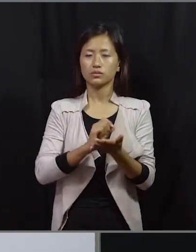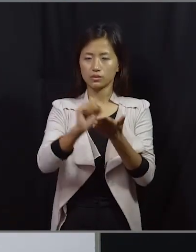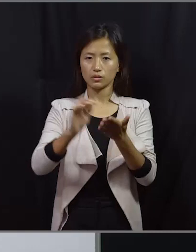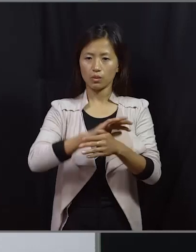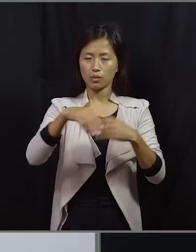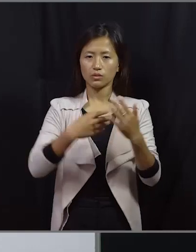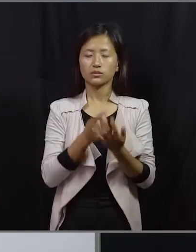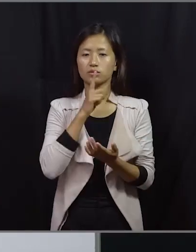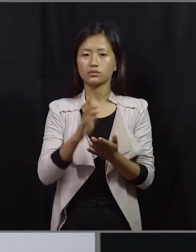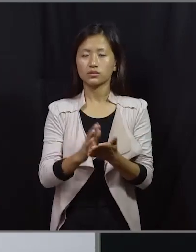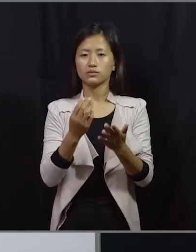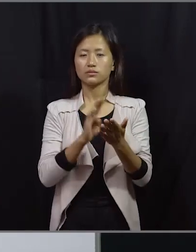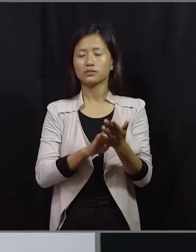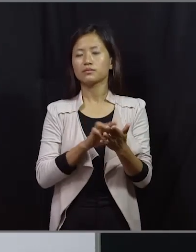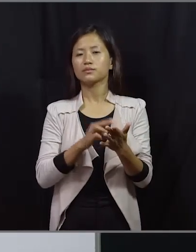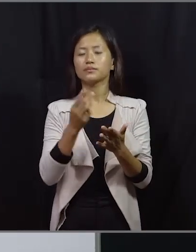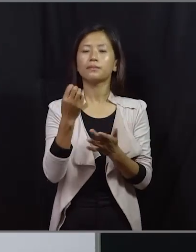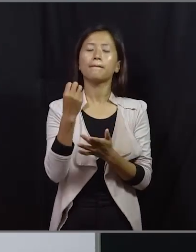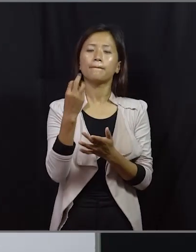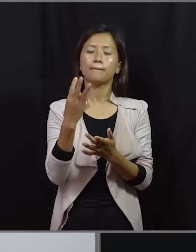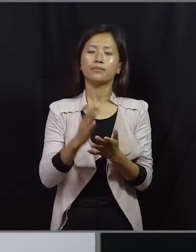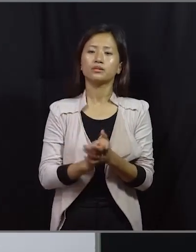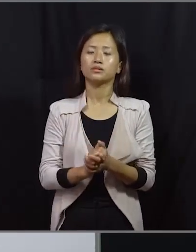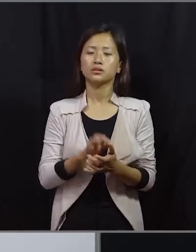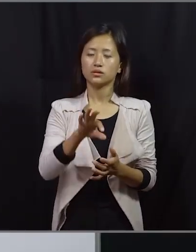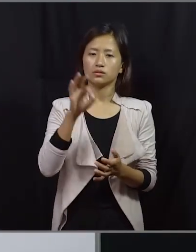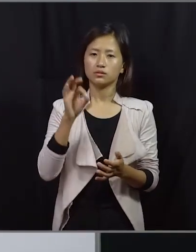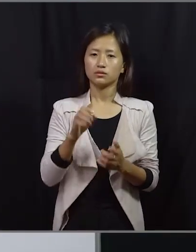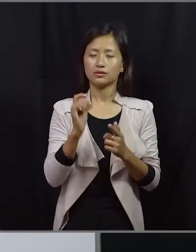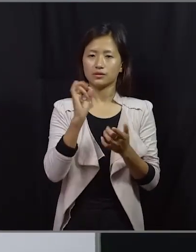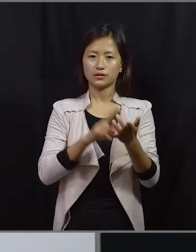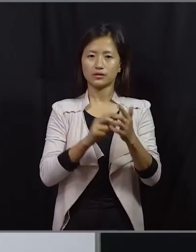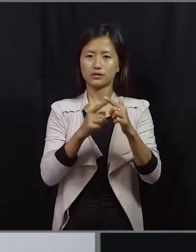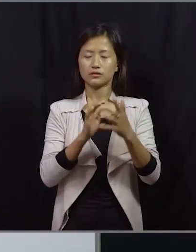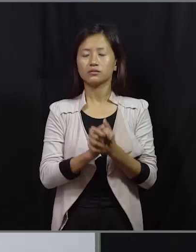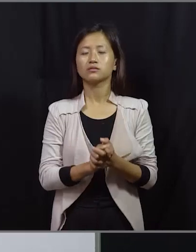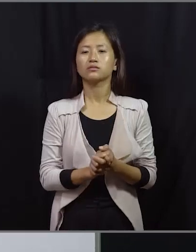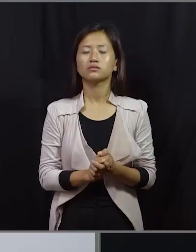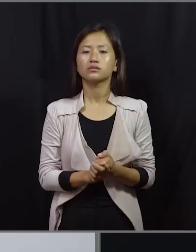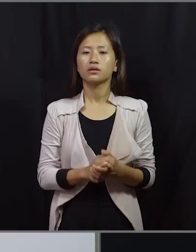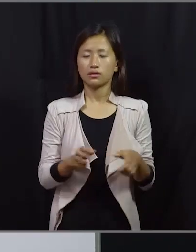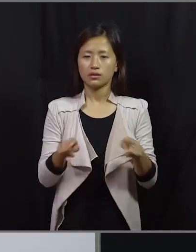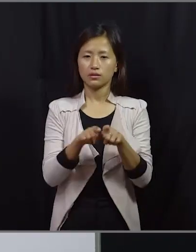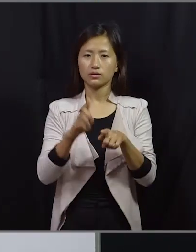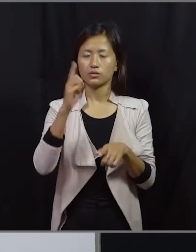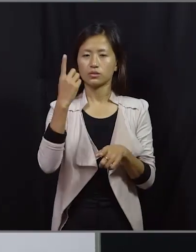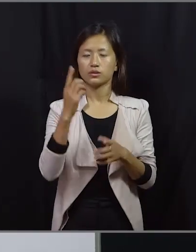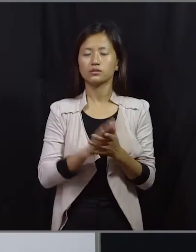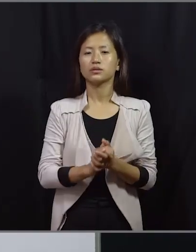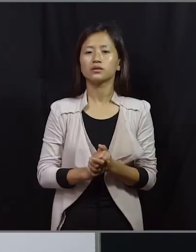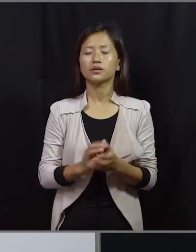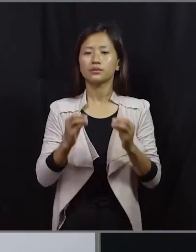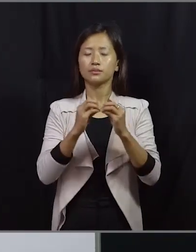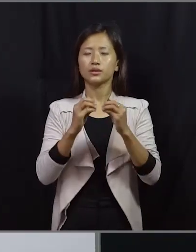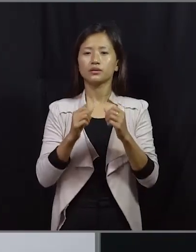all the real numbers on the real number line. So I am taking only the integers. If we choose A as 1 and